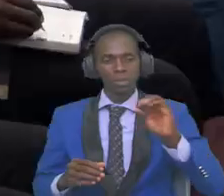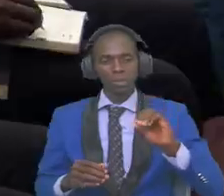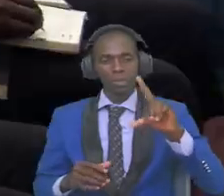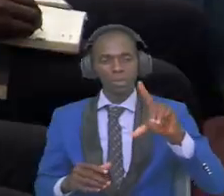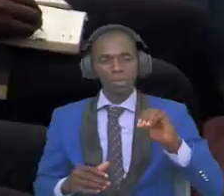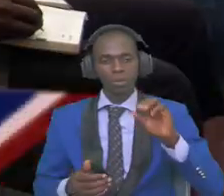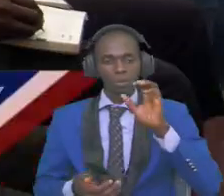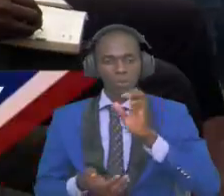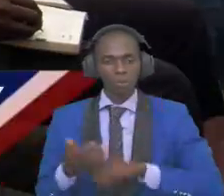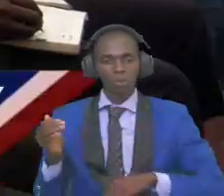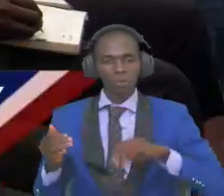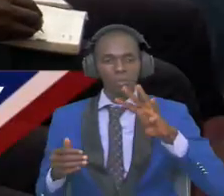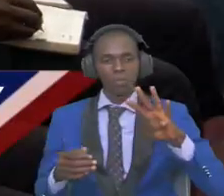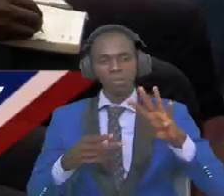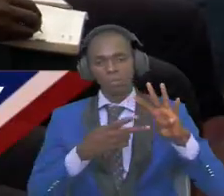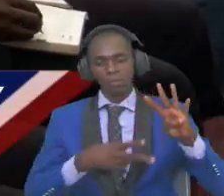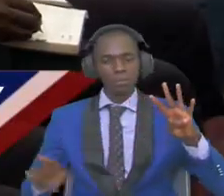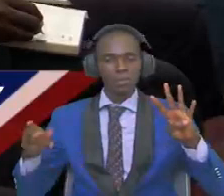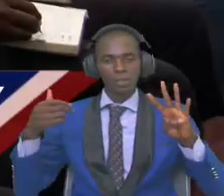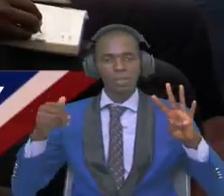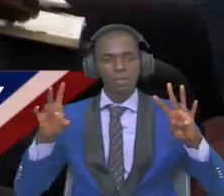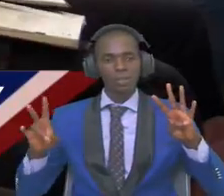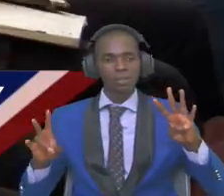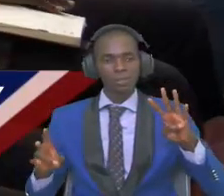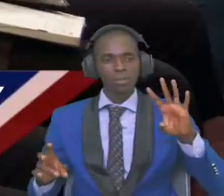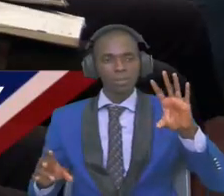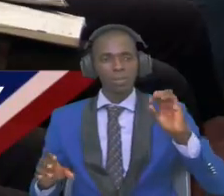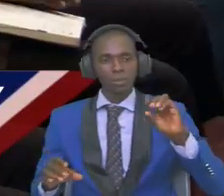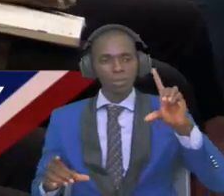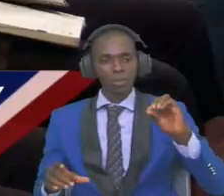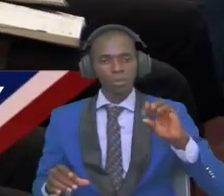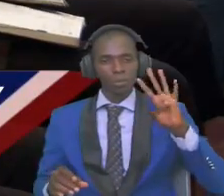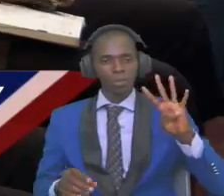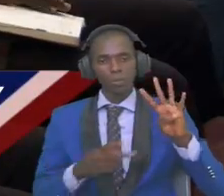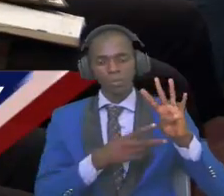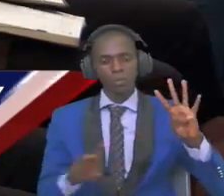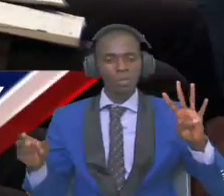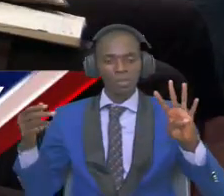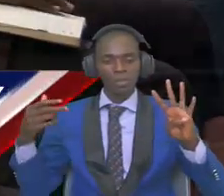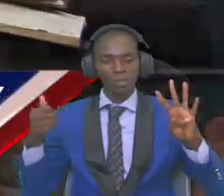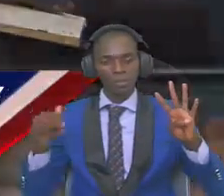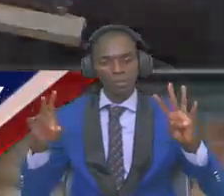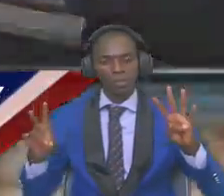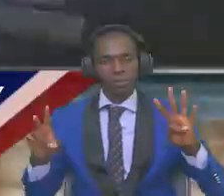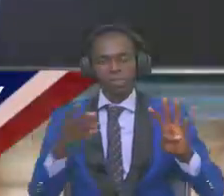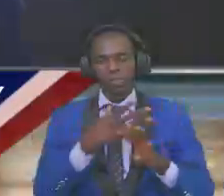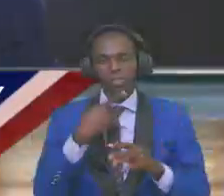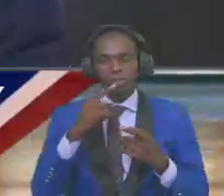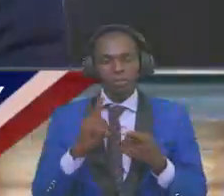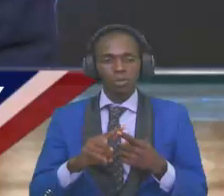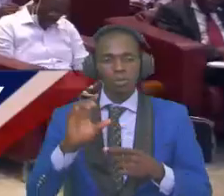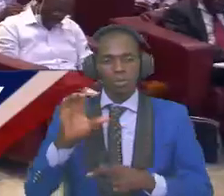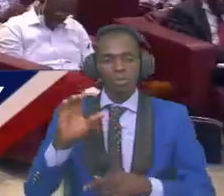17, Colossians 4 verse 17, and say to Archippus, take heed to